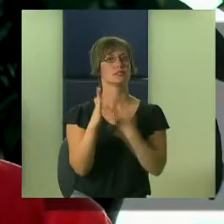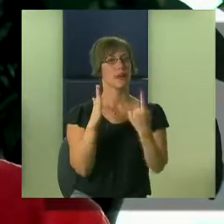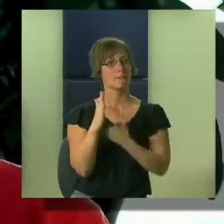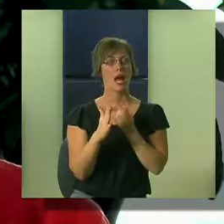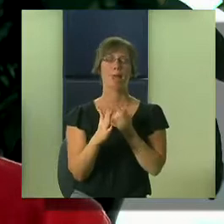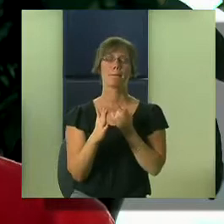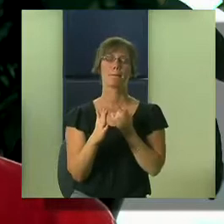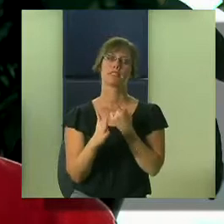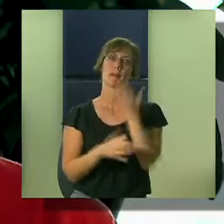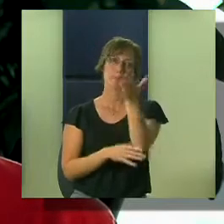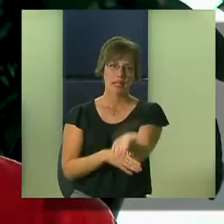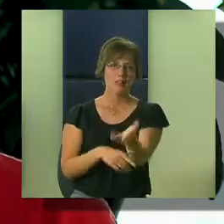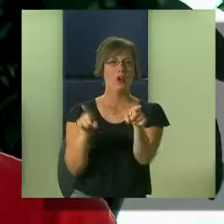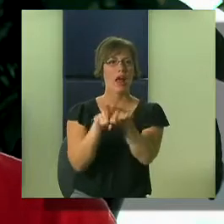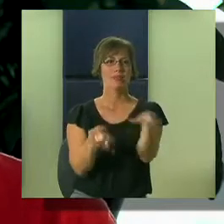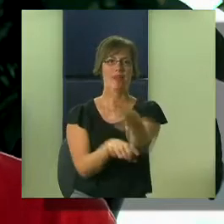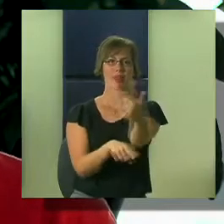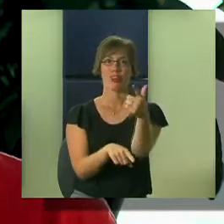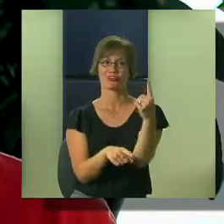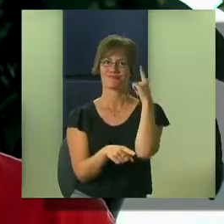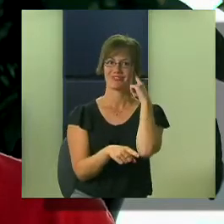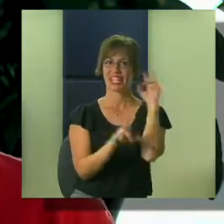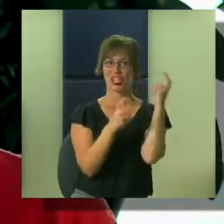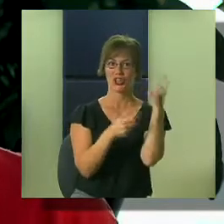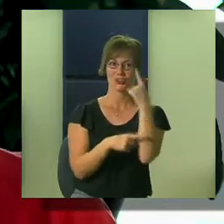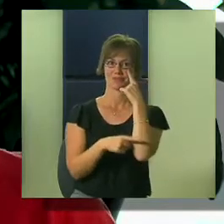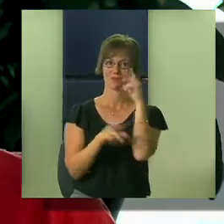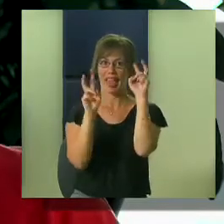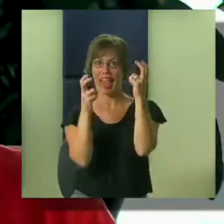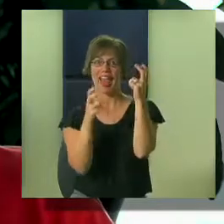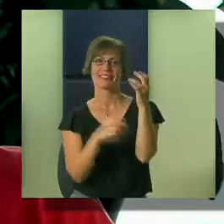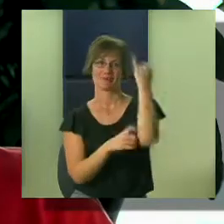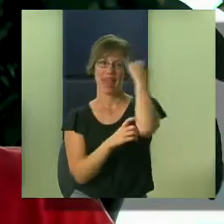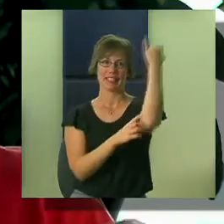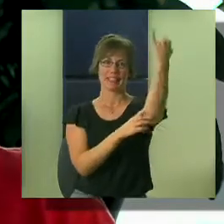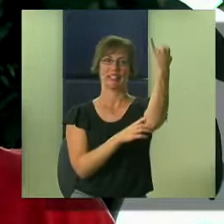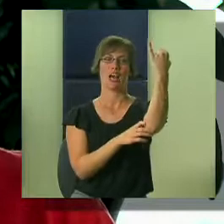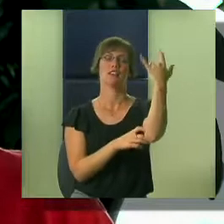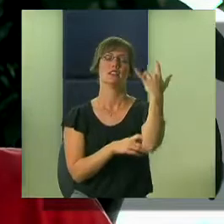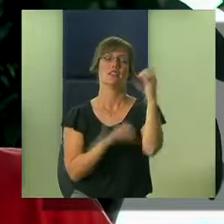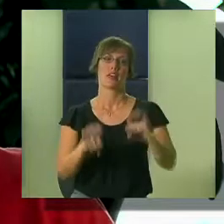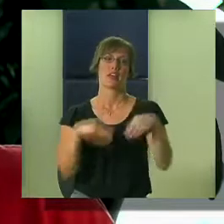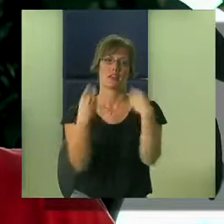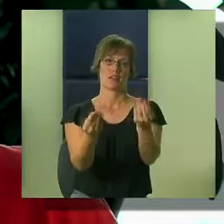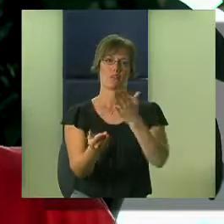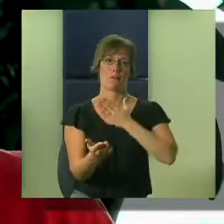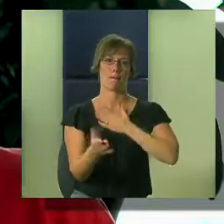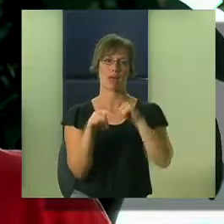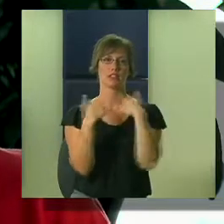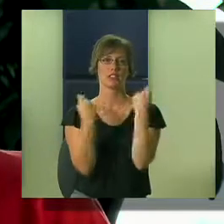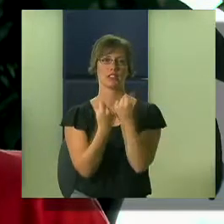student, but sometimes it's being there as another set of ears, another set of eyes, another set of